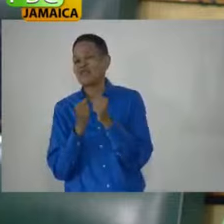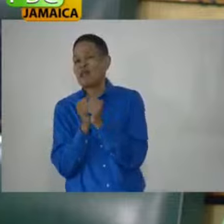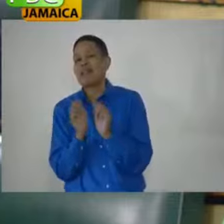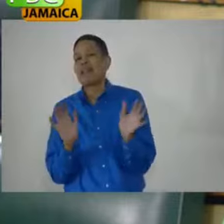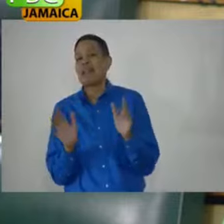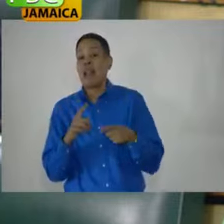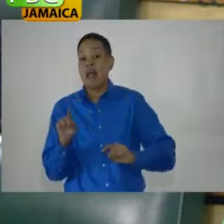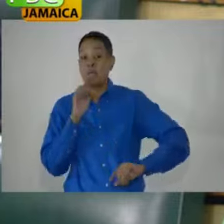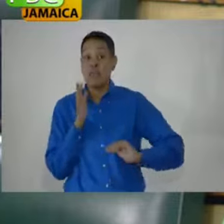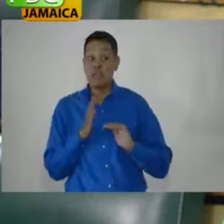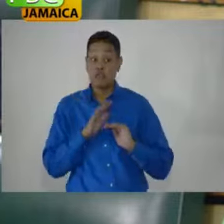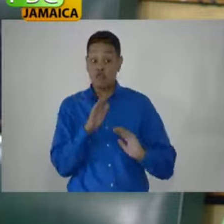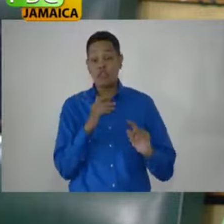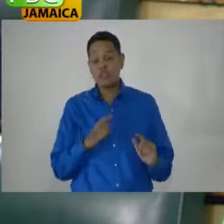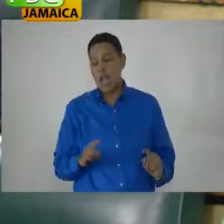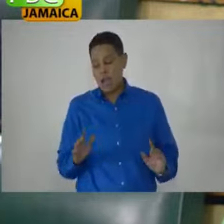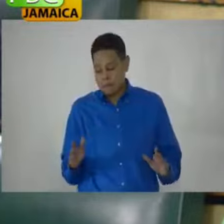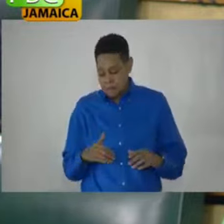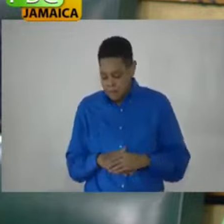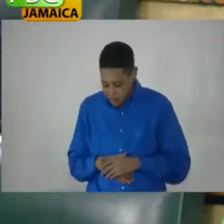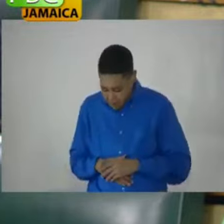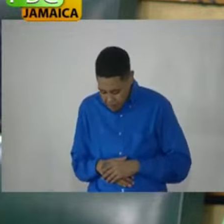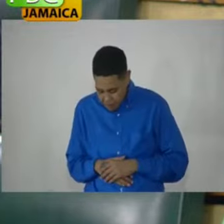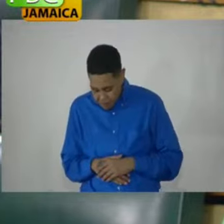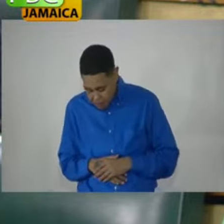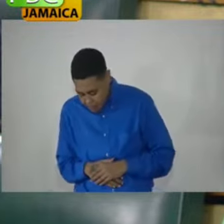an increase, Madam Speaker.